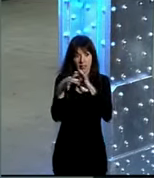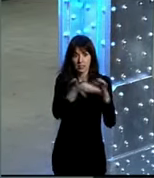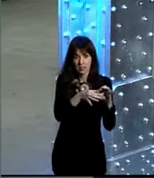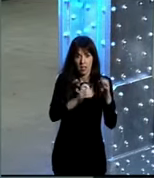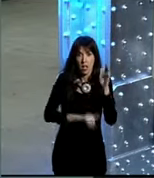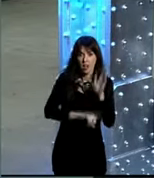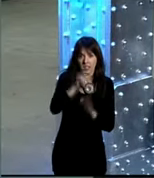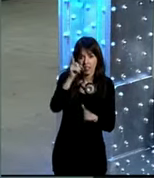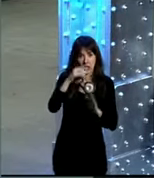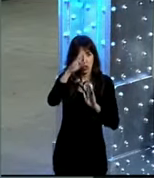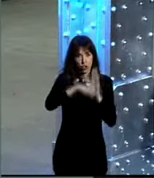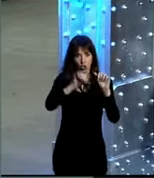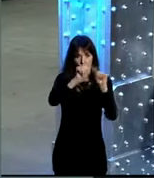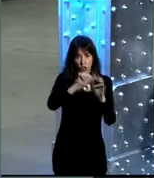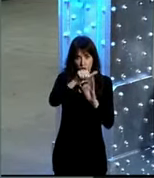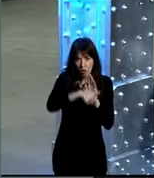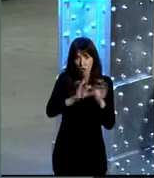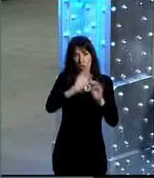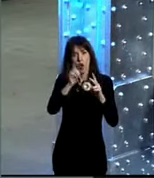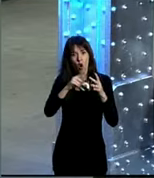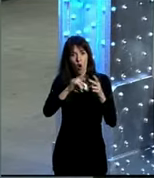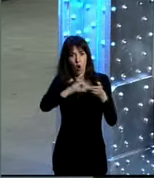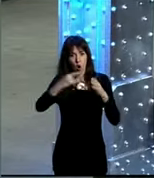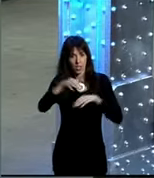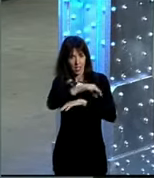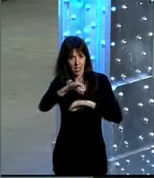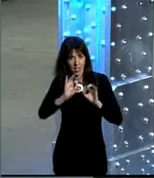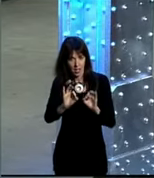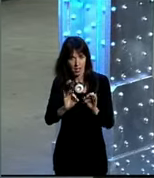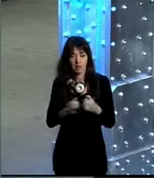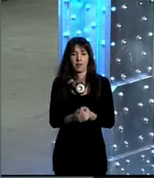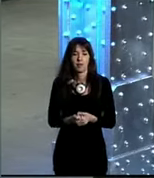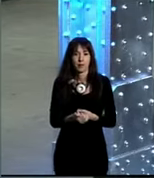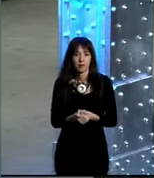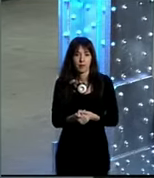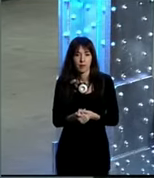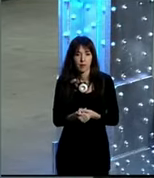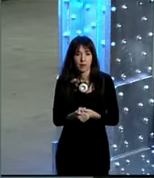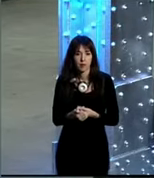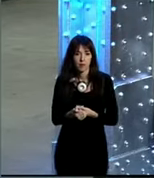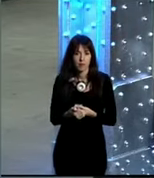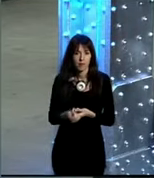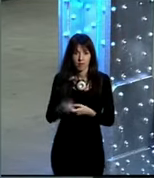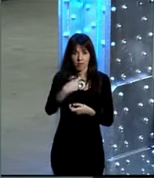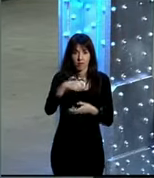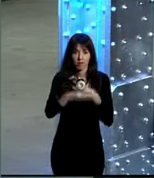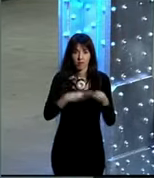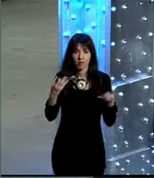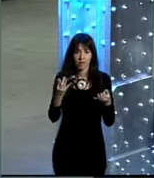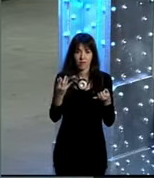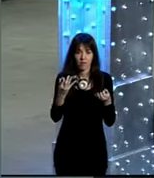brief, very easy to now. So we started to develop stuff around this. So we created